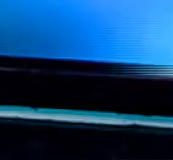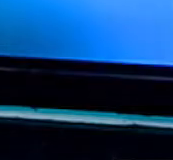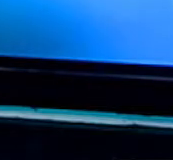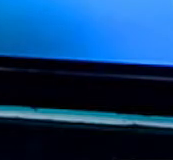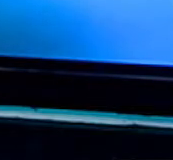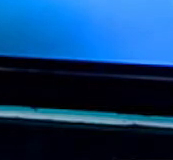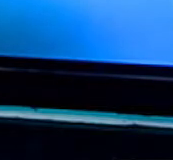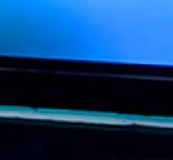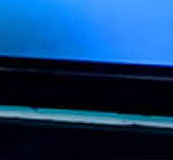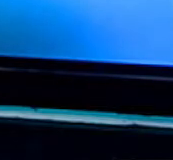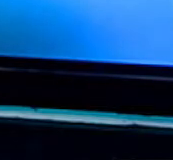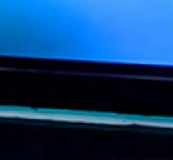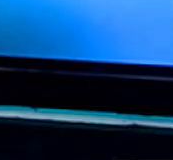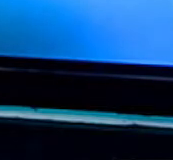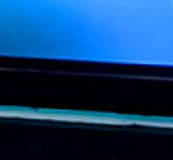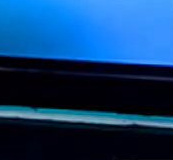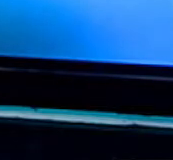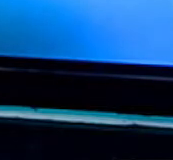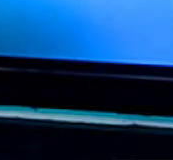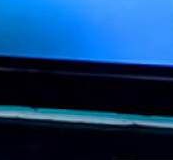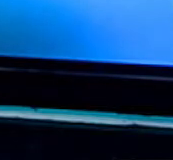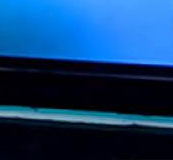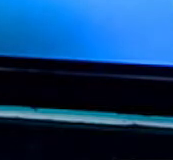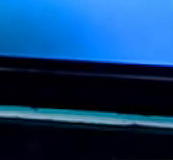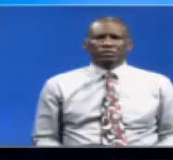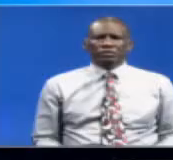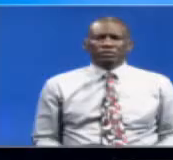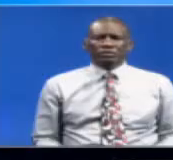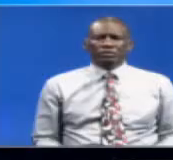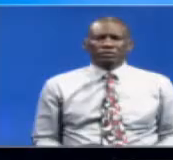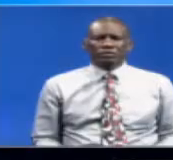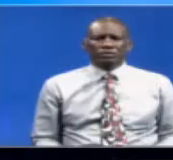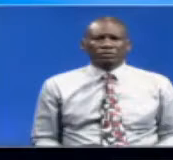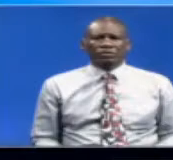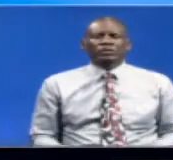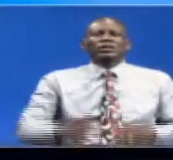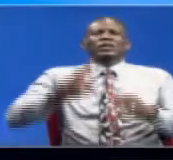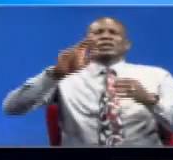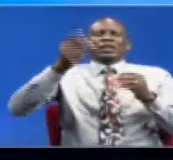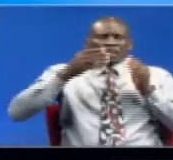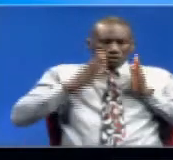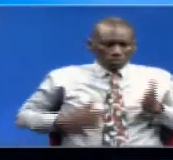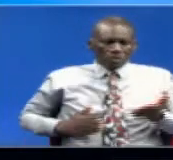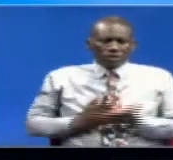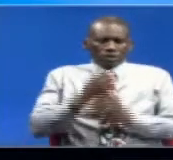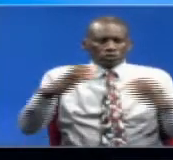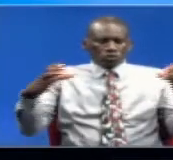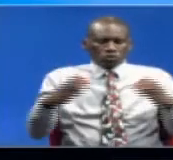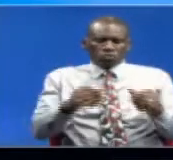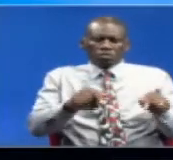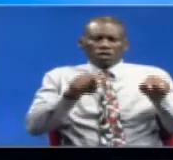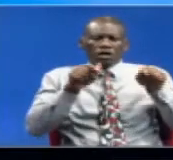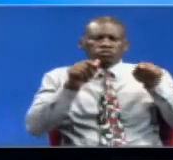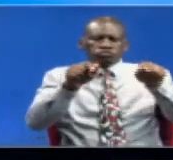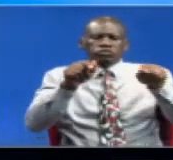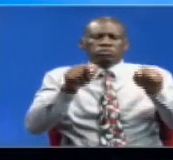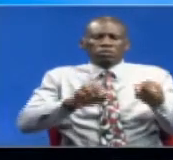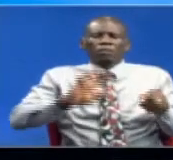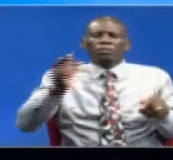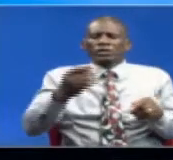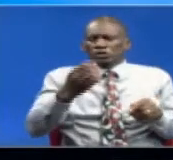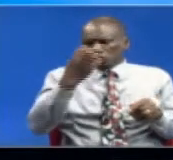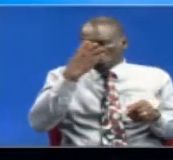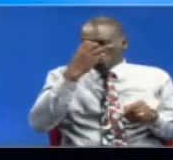Is David Agundwa. Now, Kenya, the Kenyan human rights groups have slammed President William Ruto over his remarks on